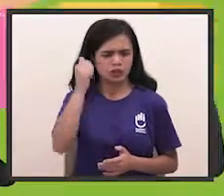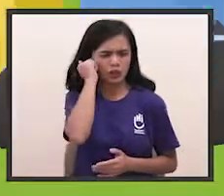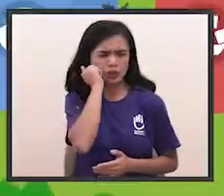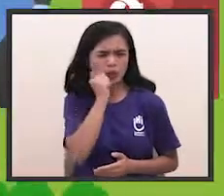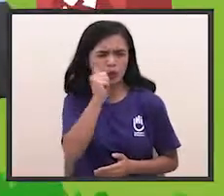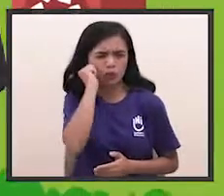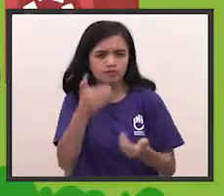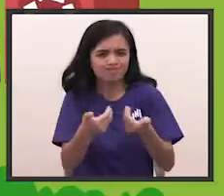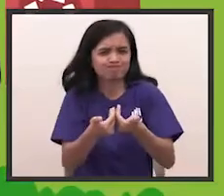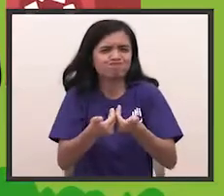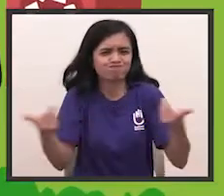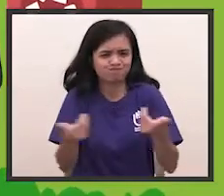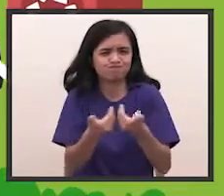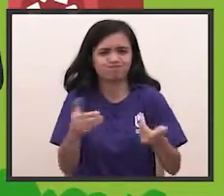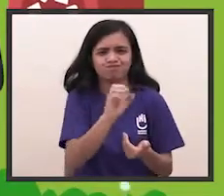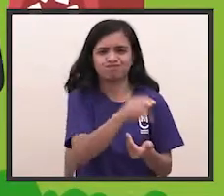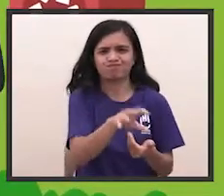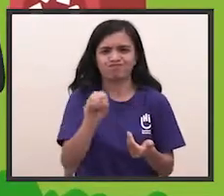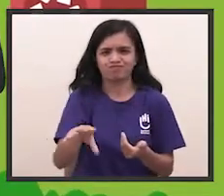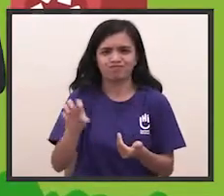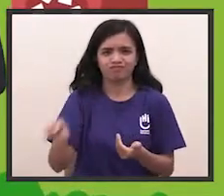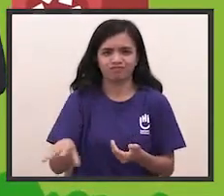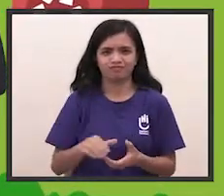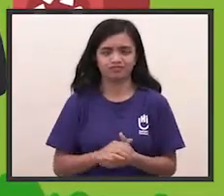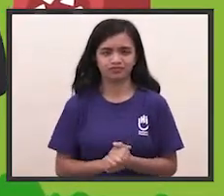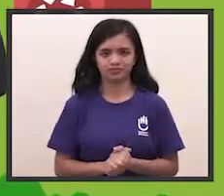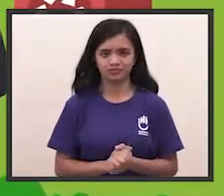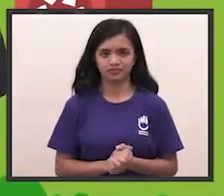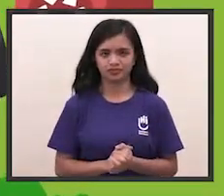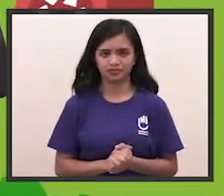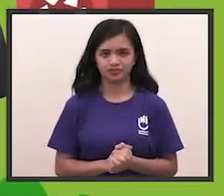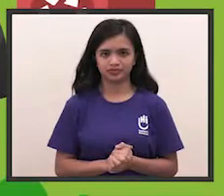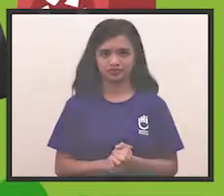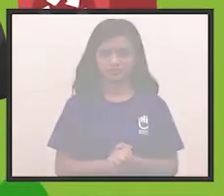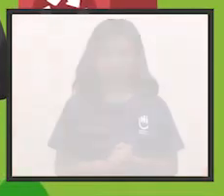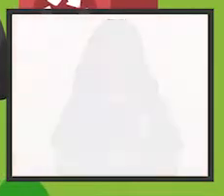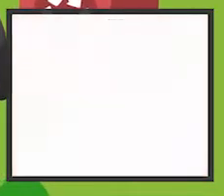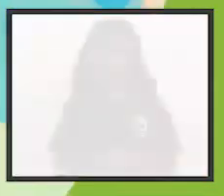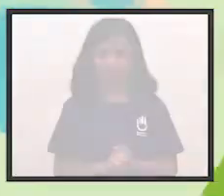Always put garbage in their proper containers.